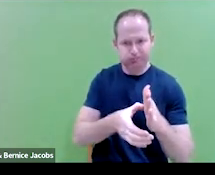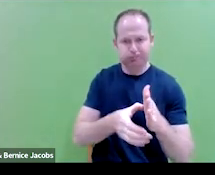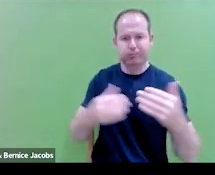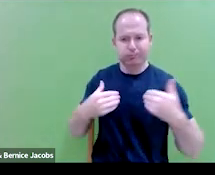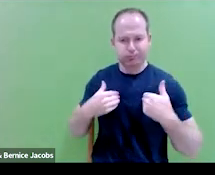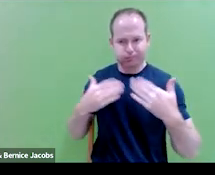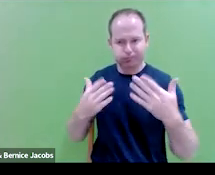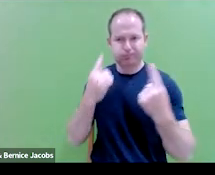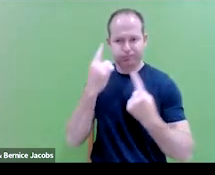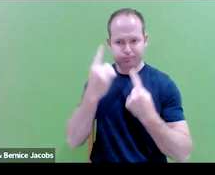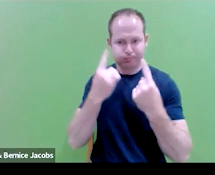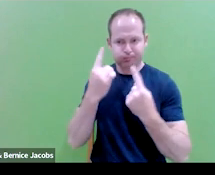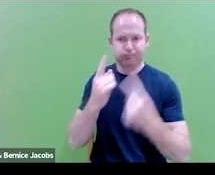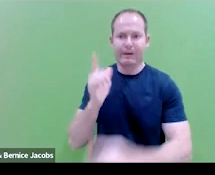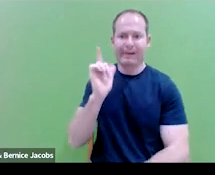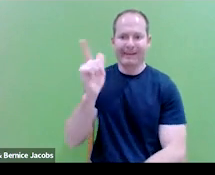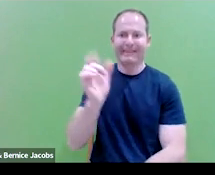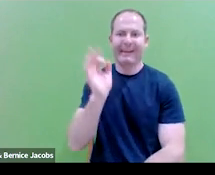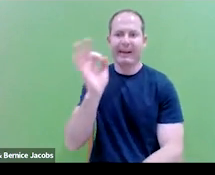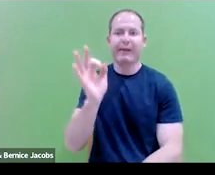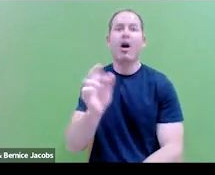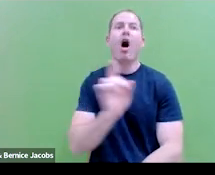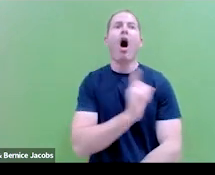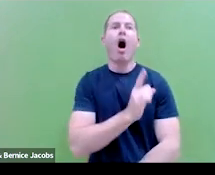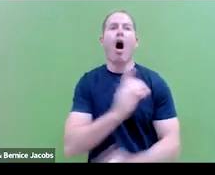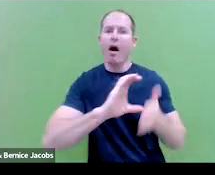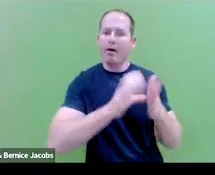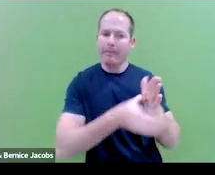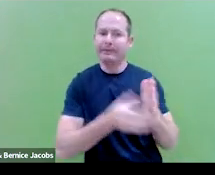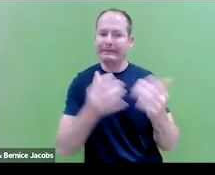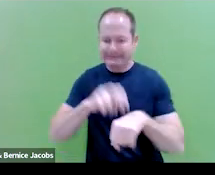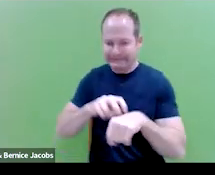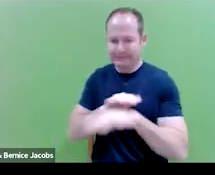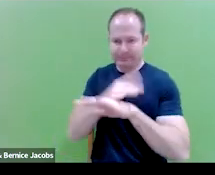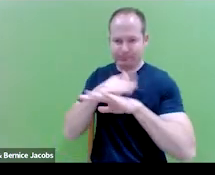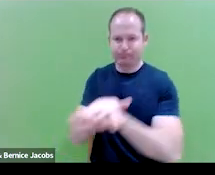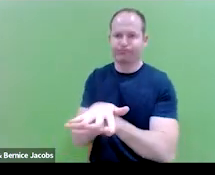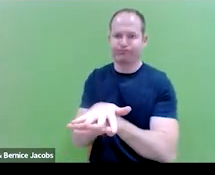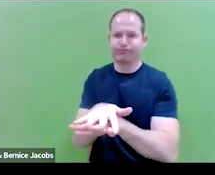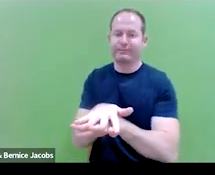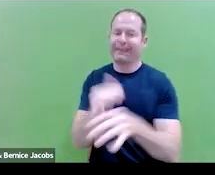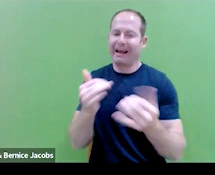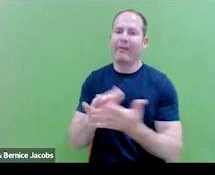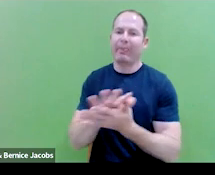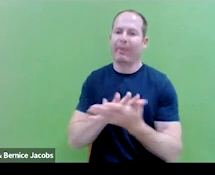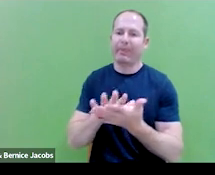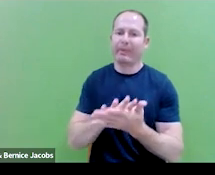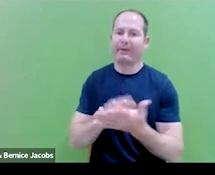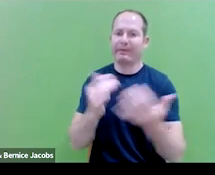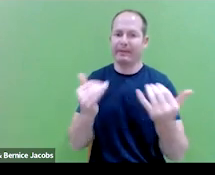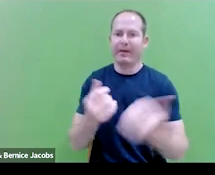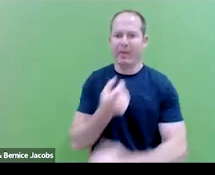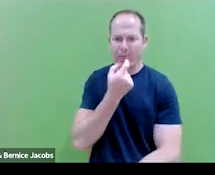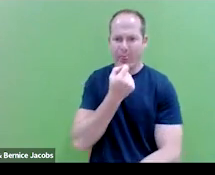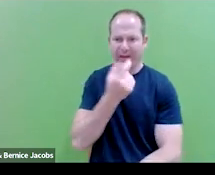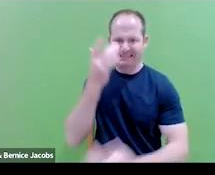a problem later on if it's added in afterwards. So on the screen is a photo of a Panado box,